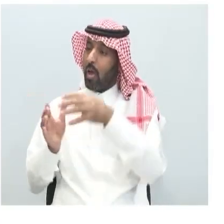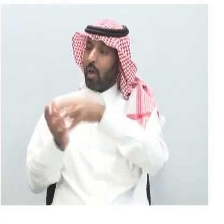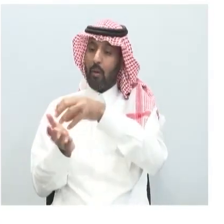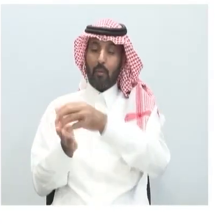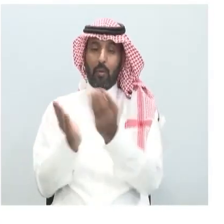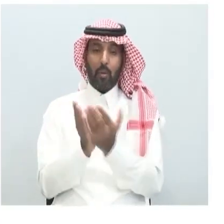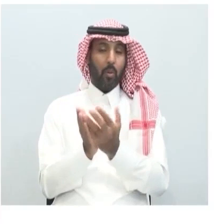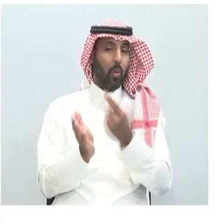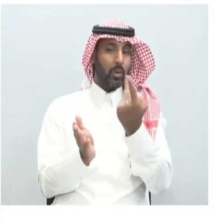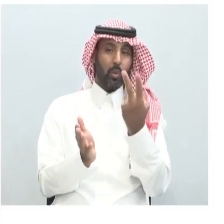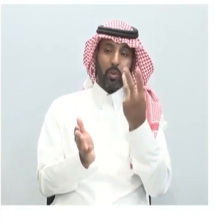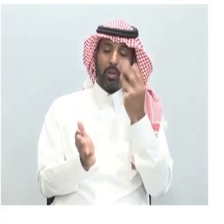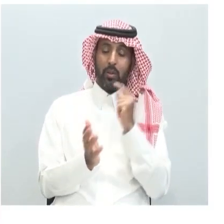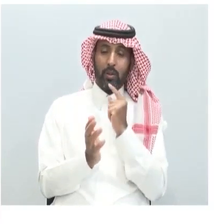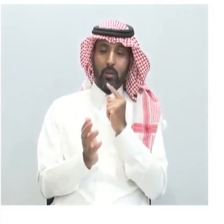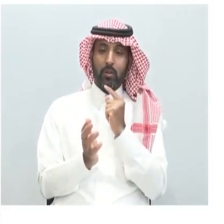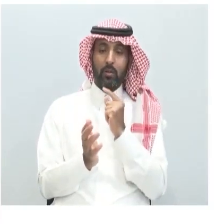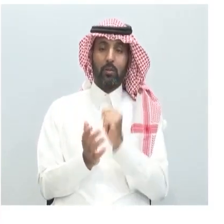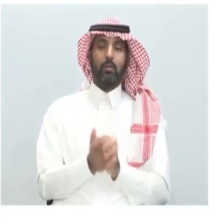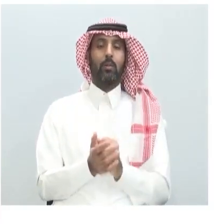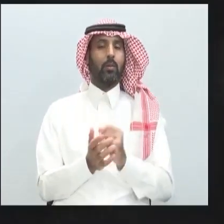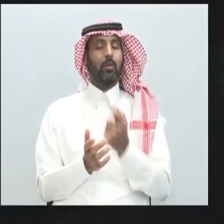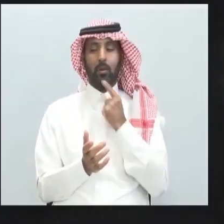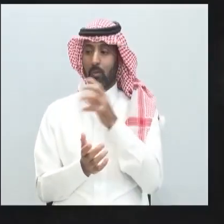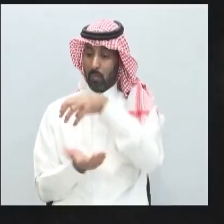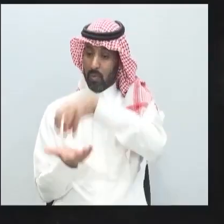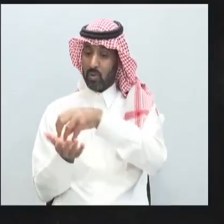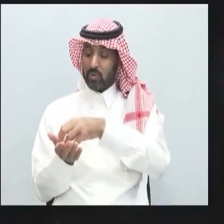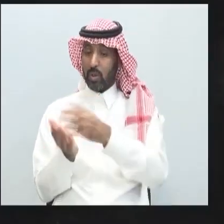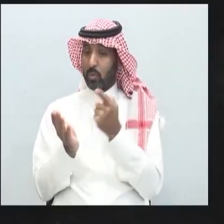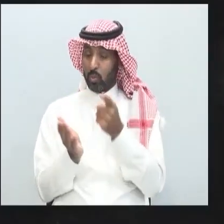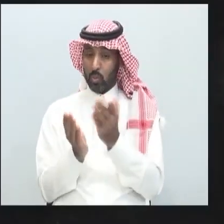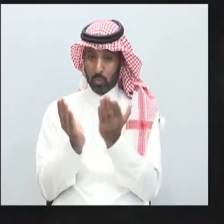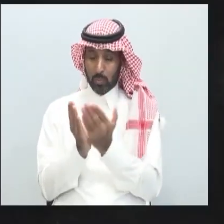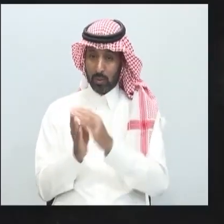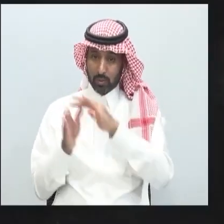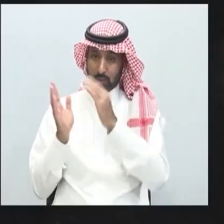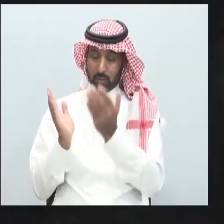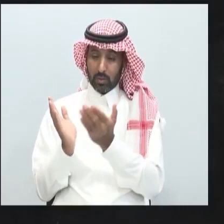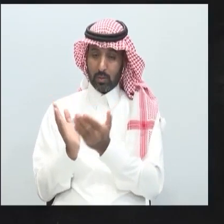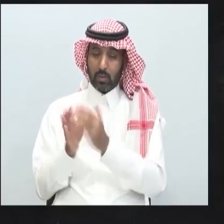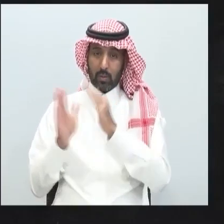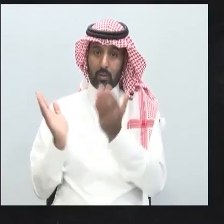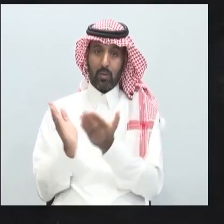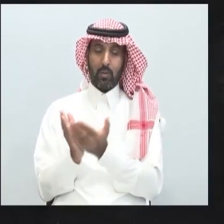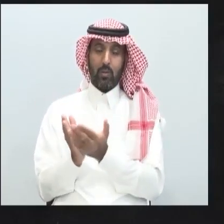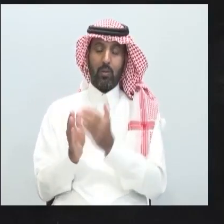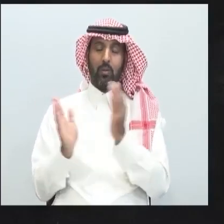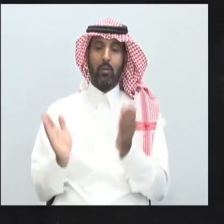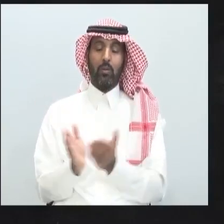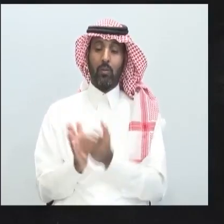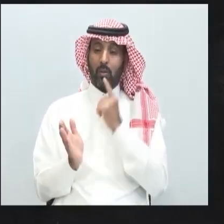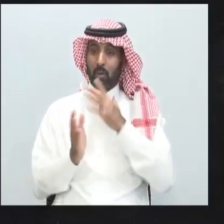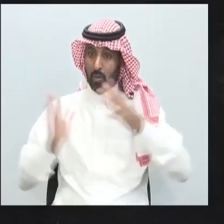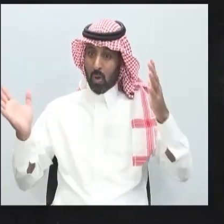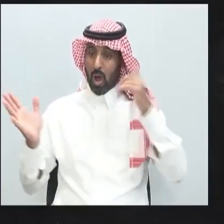or three adjectives. Try to describe some object in your classroom. For example, the